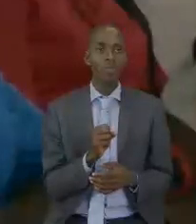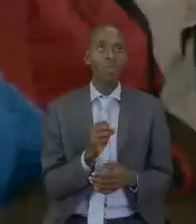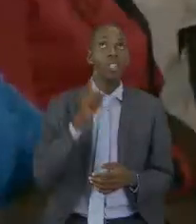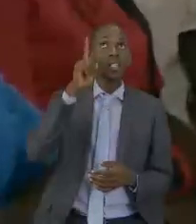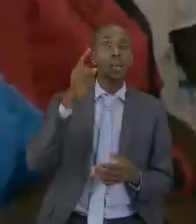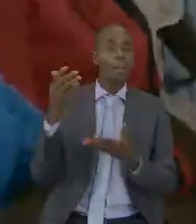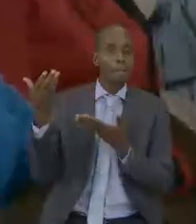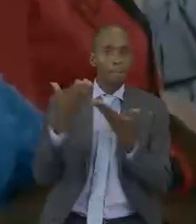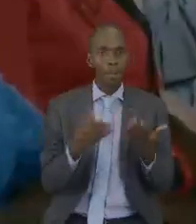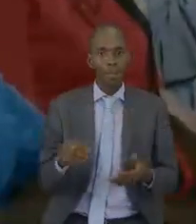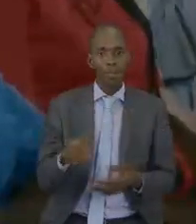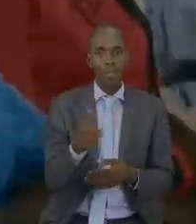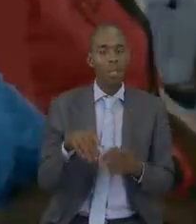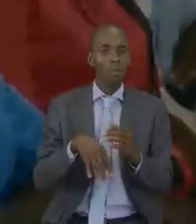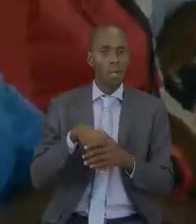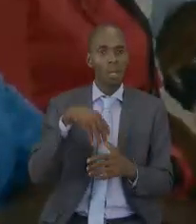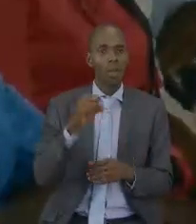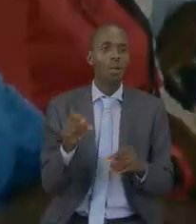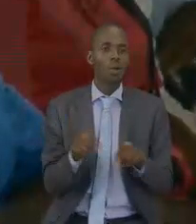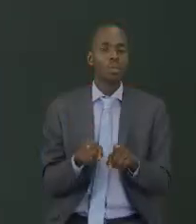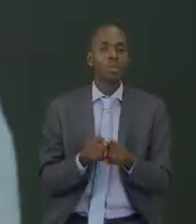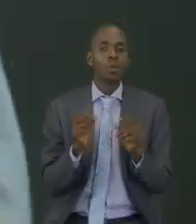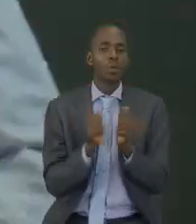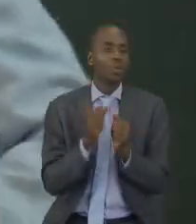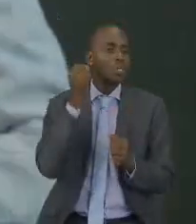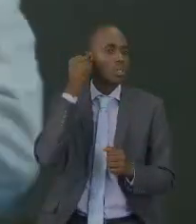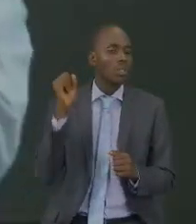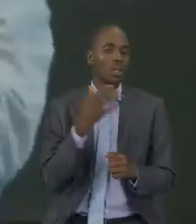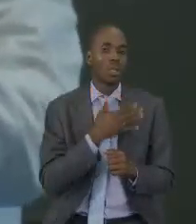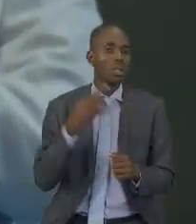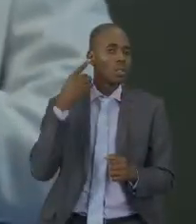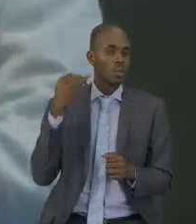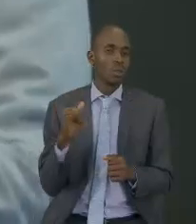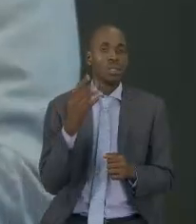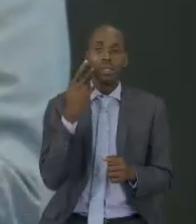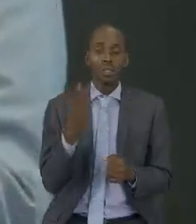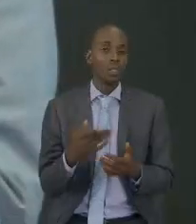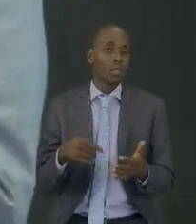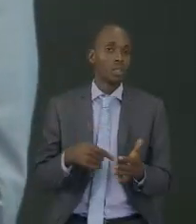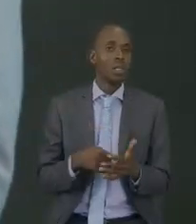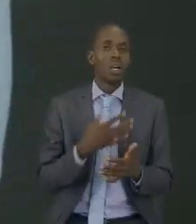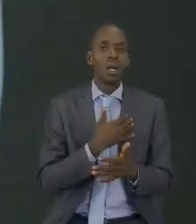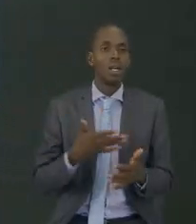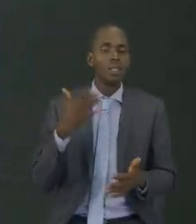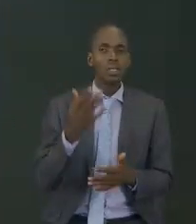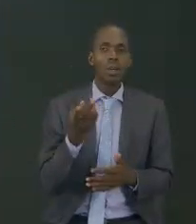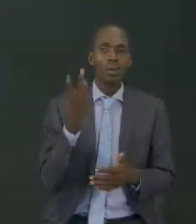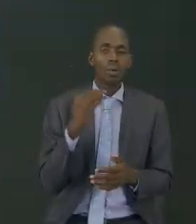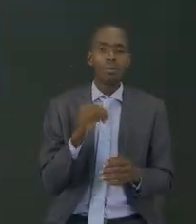them forth also with silver and gold. Look at this. And there was